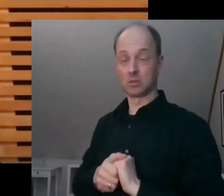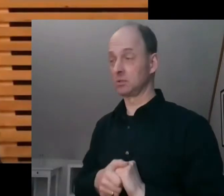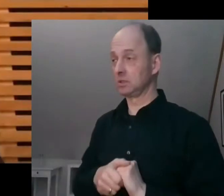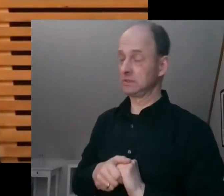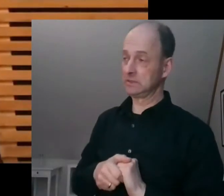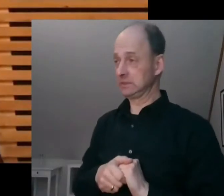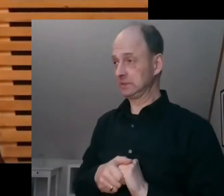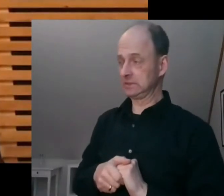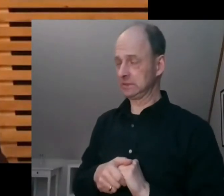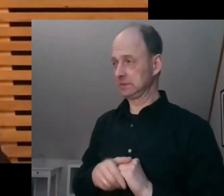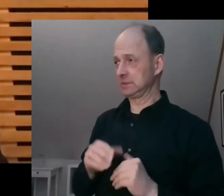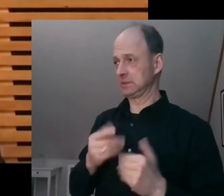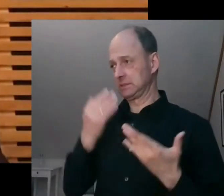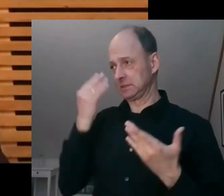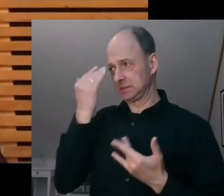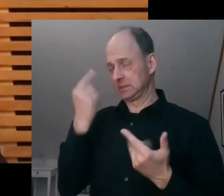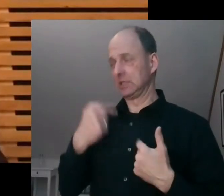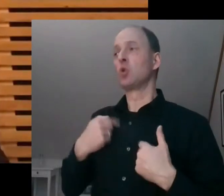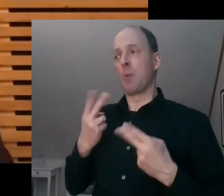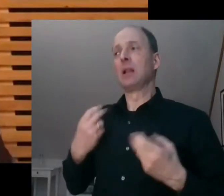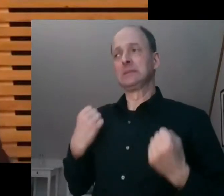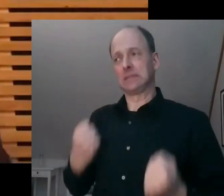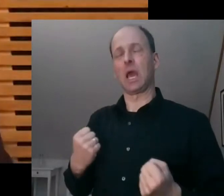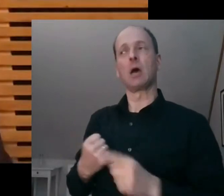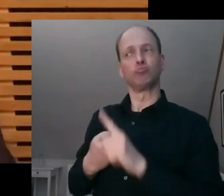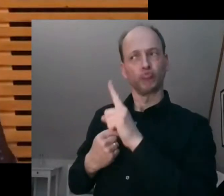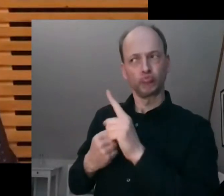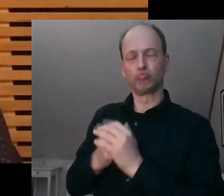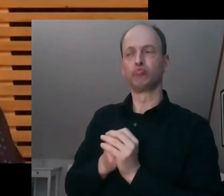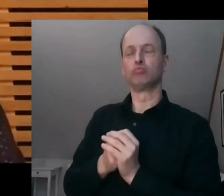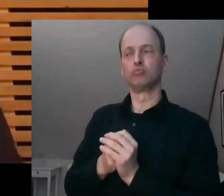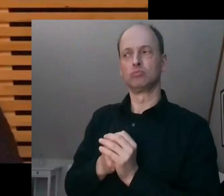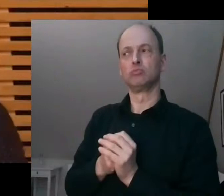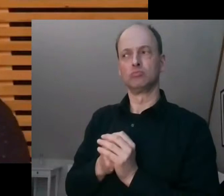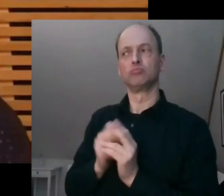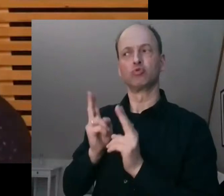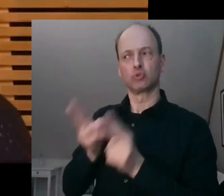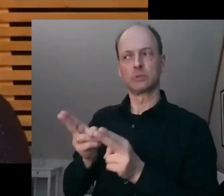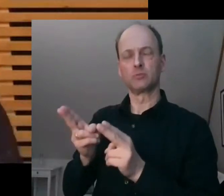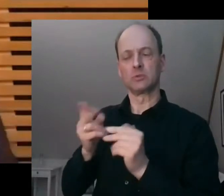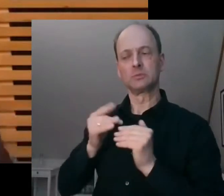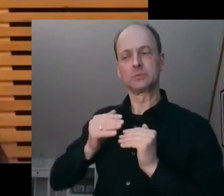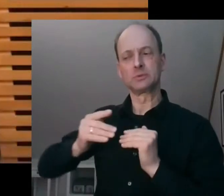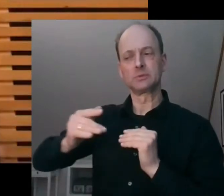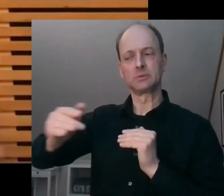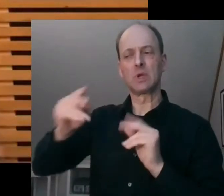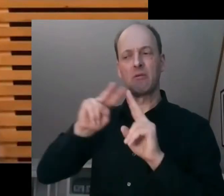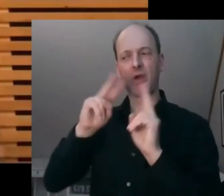out that Exxon is not 100% safe anymore, or sure anymore.